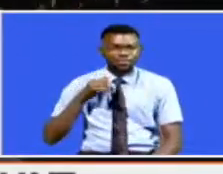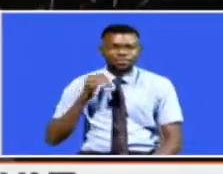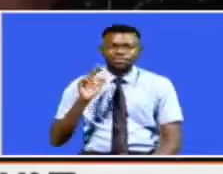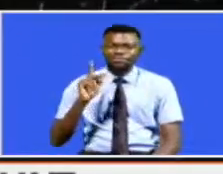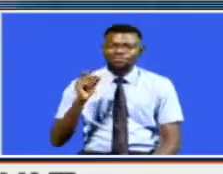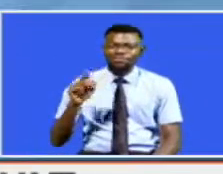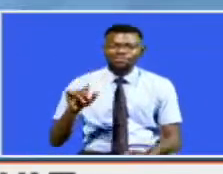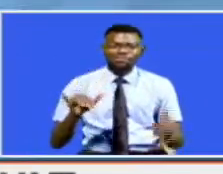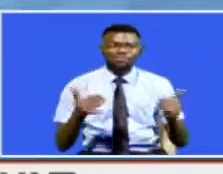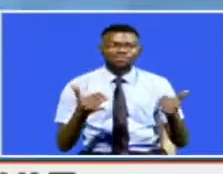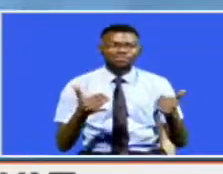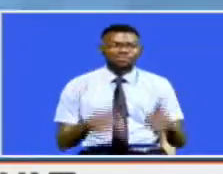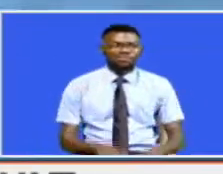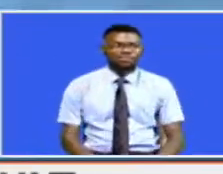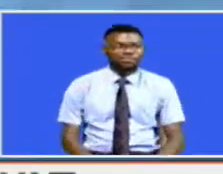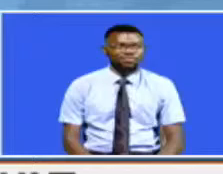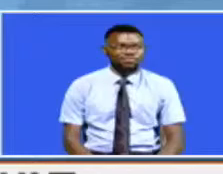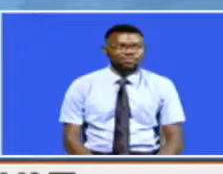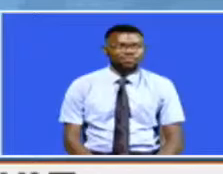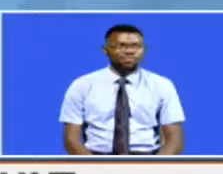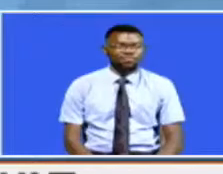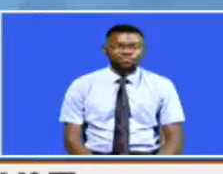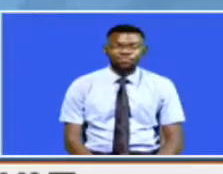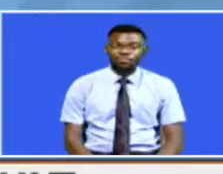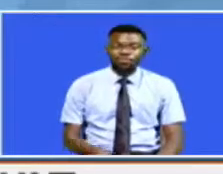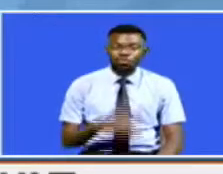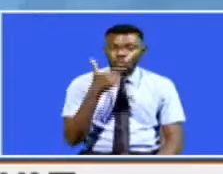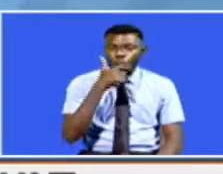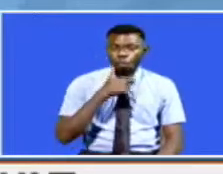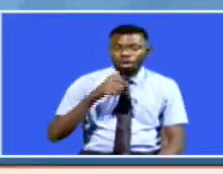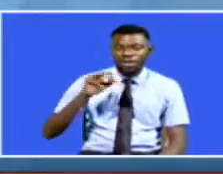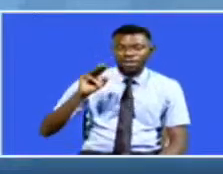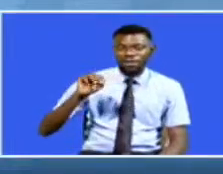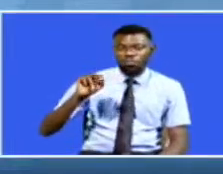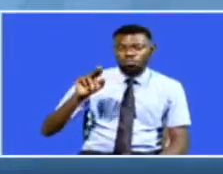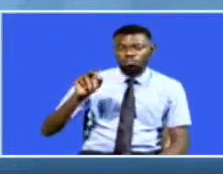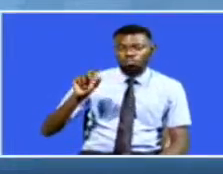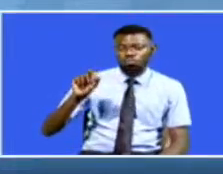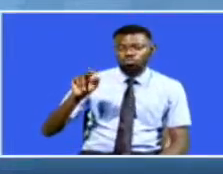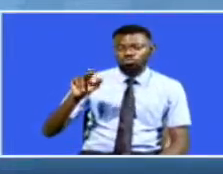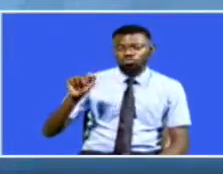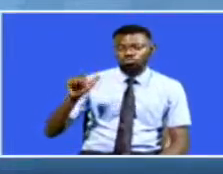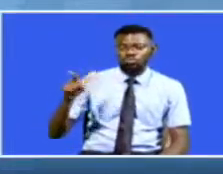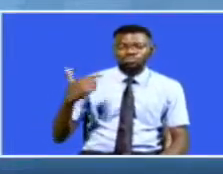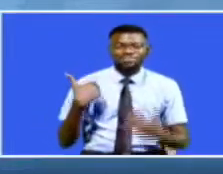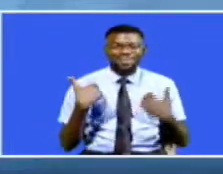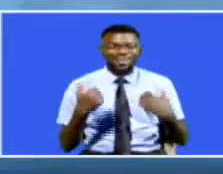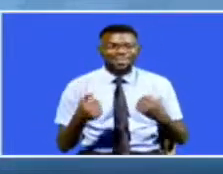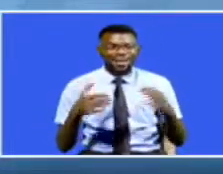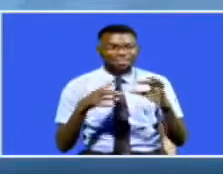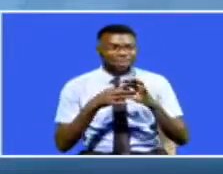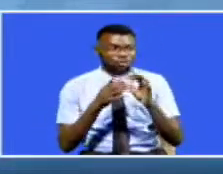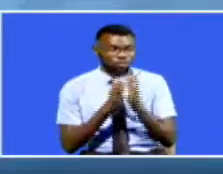News. Now, Old Mutual Health has partnered with Halton's Pharmacy and Good Life Pharmacy to launch an innovative